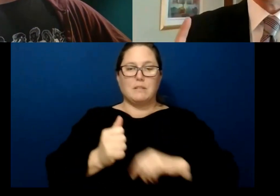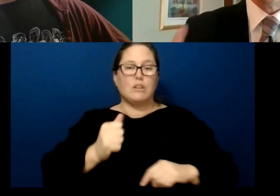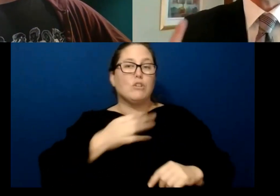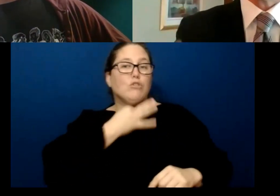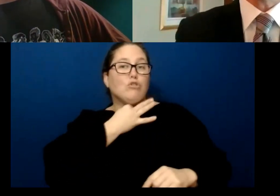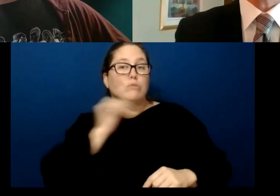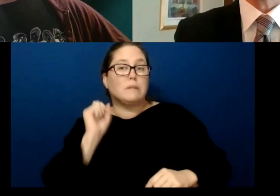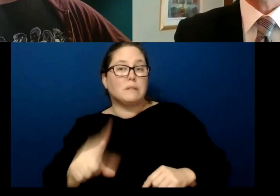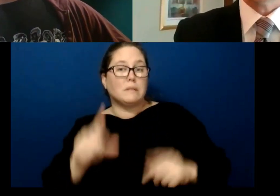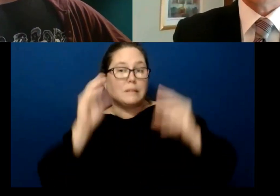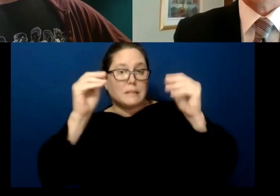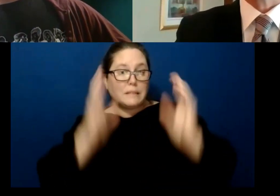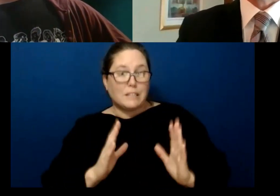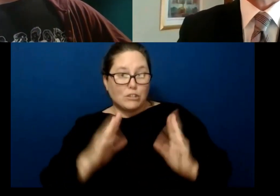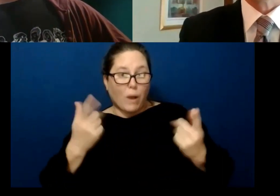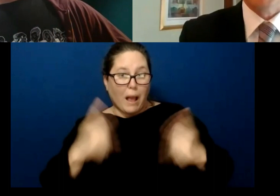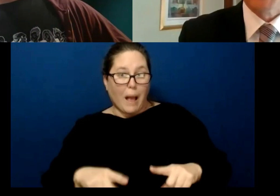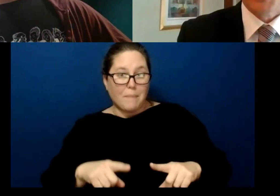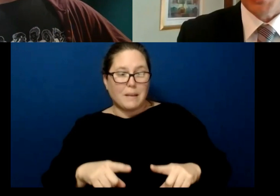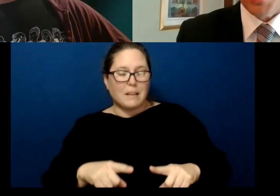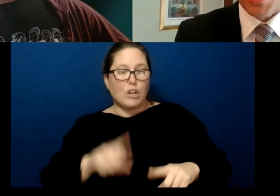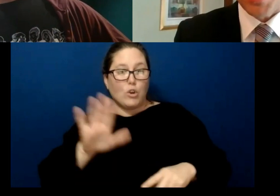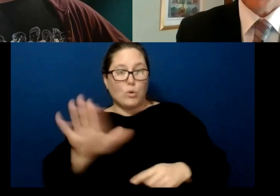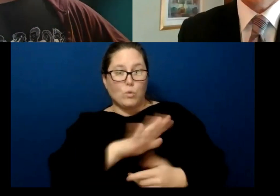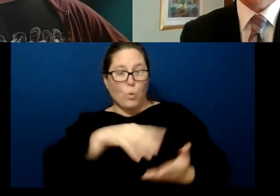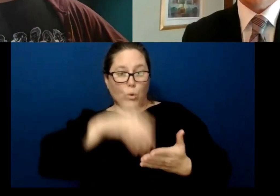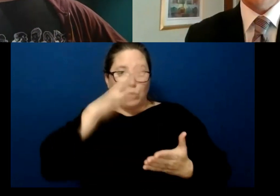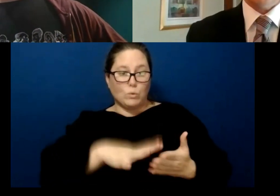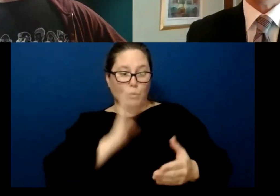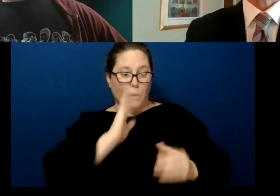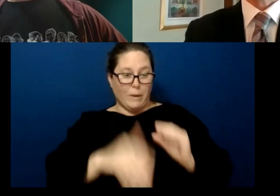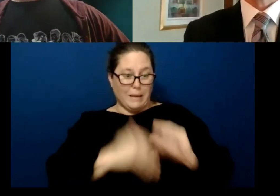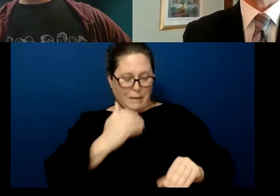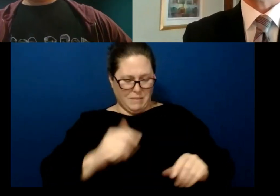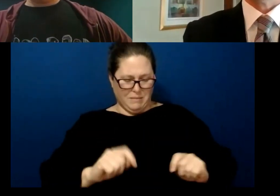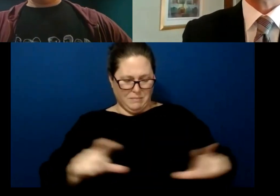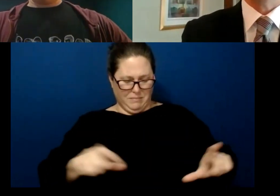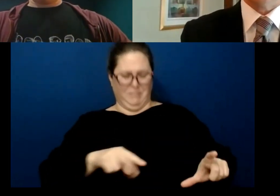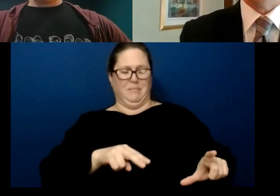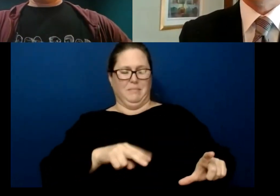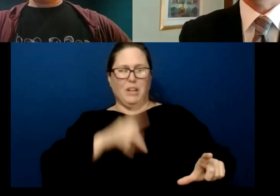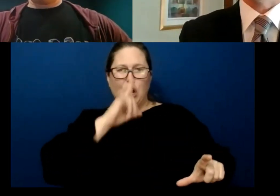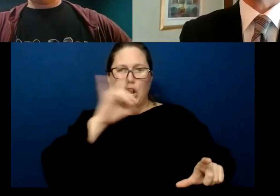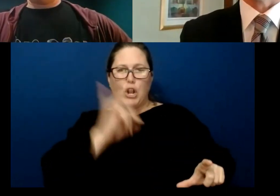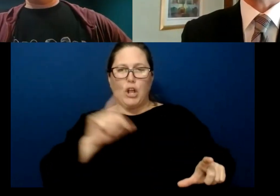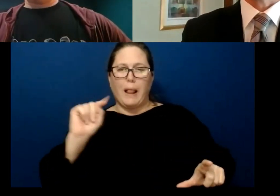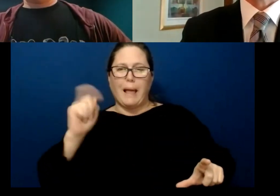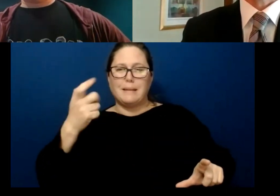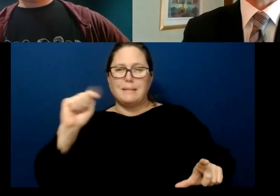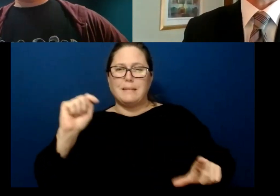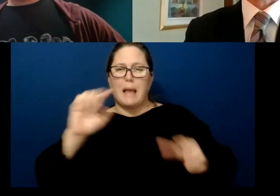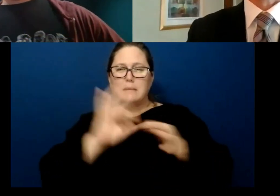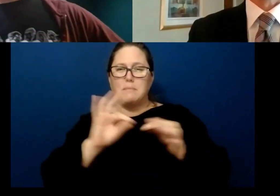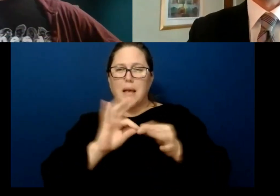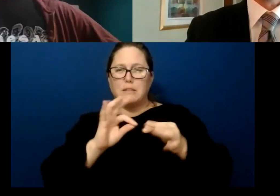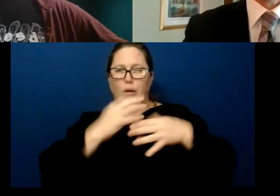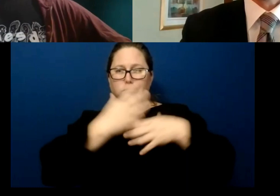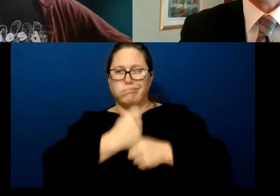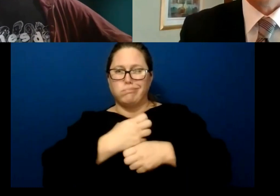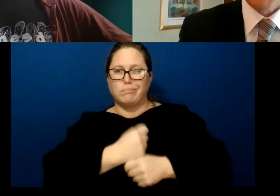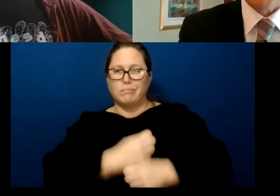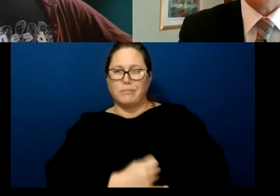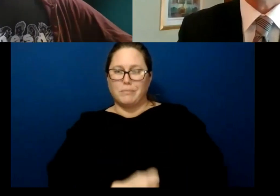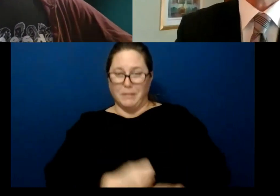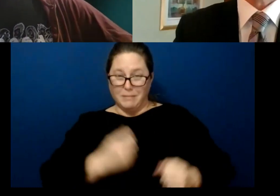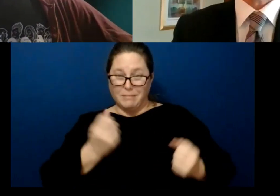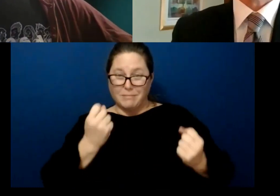send you emails that look like text messages? Any emails like text messages? I see some hands flying